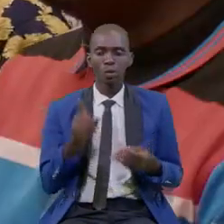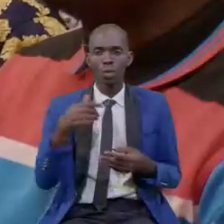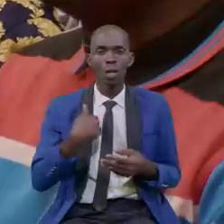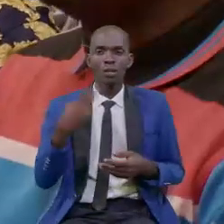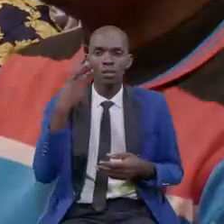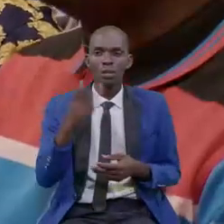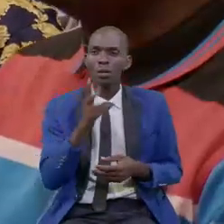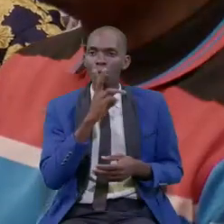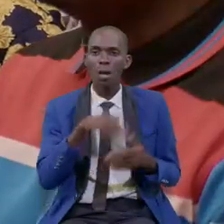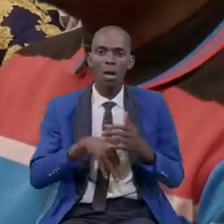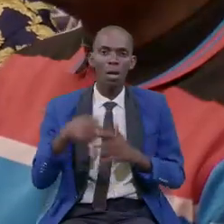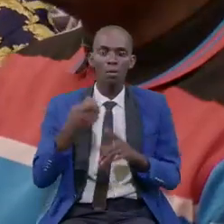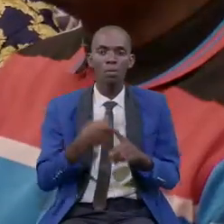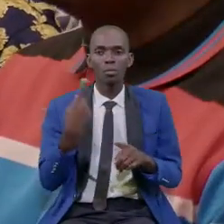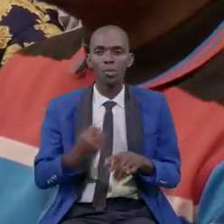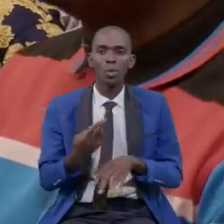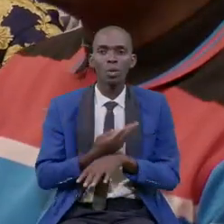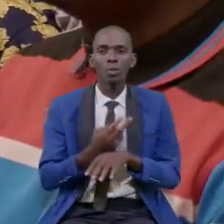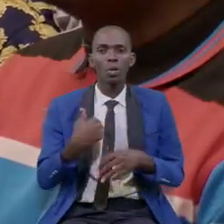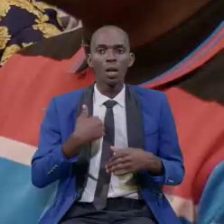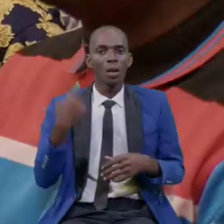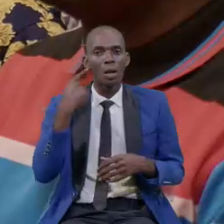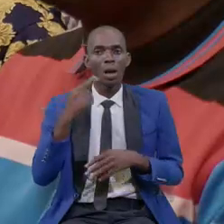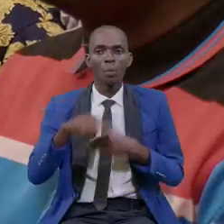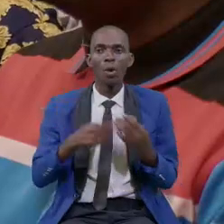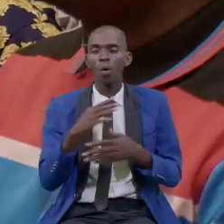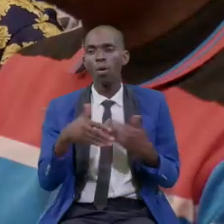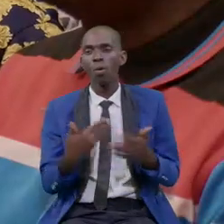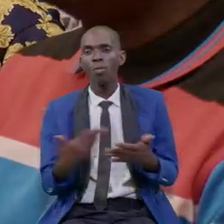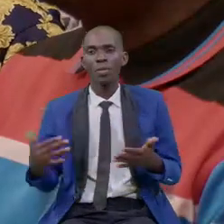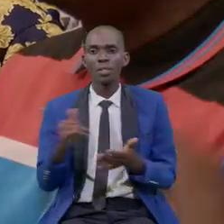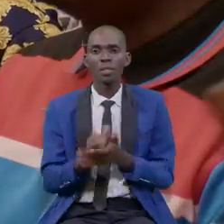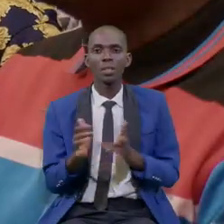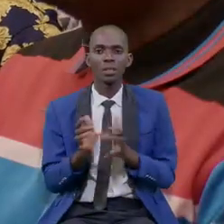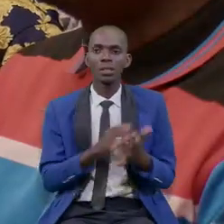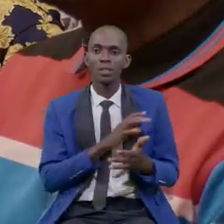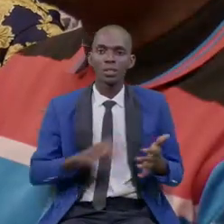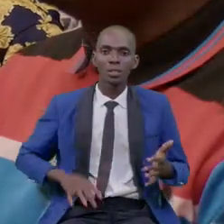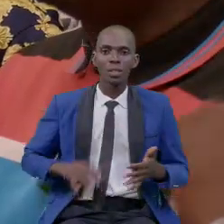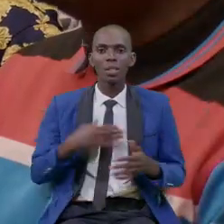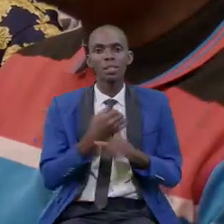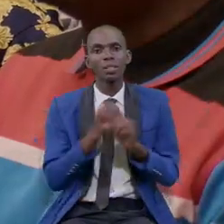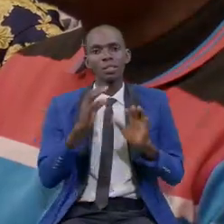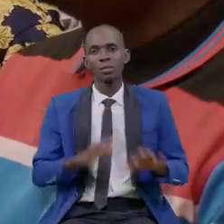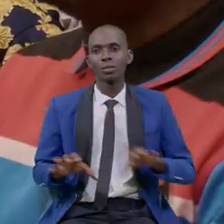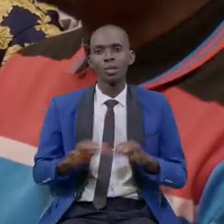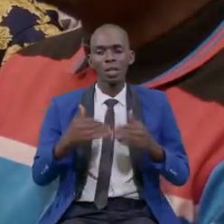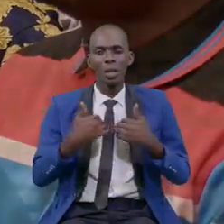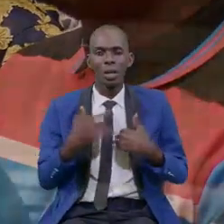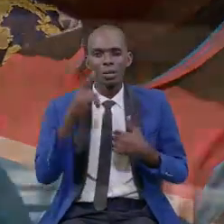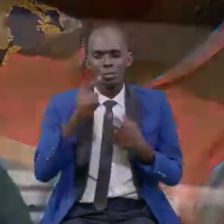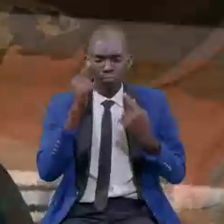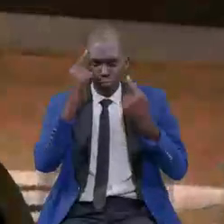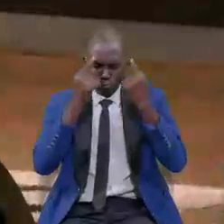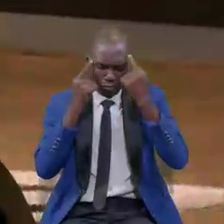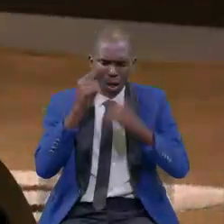rock. And you have heard about all those things that Jesus Christ, our Lord and Savior, that he did. Have you thought about those